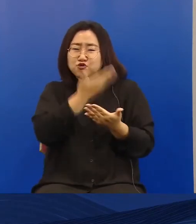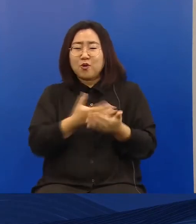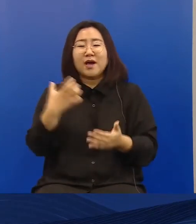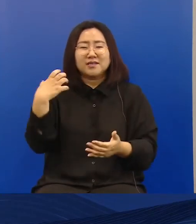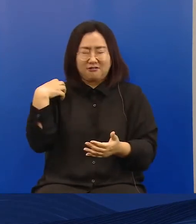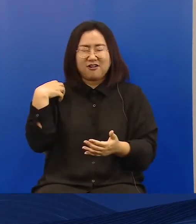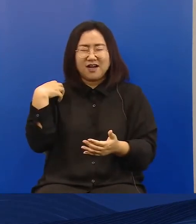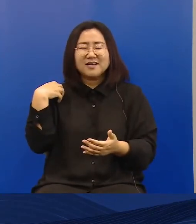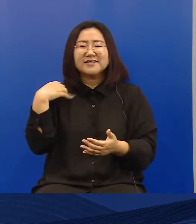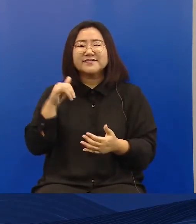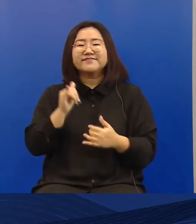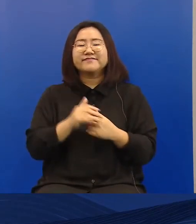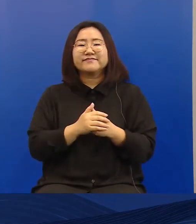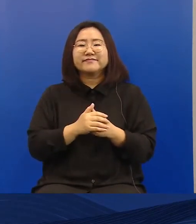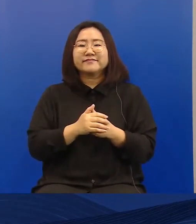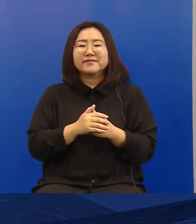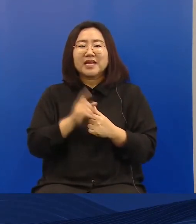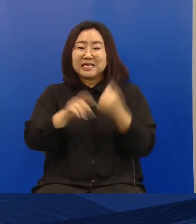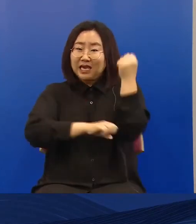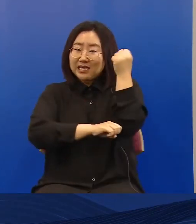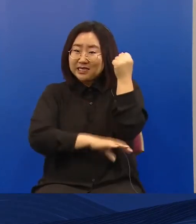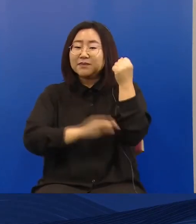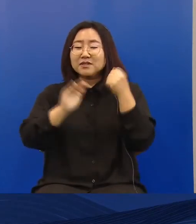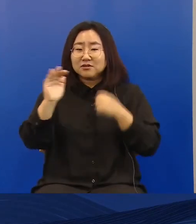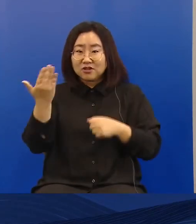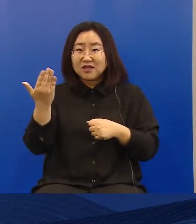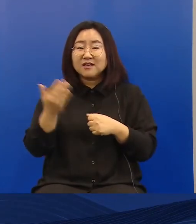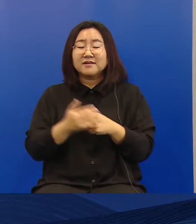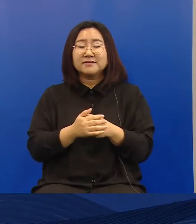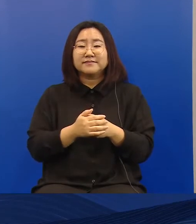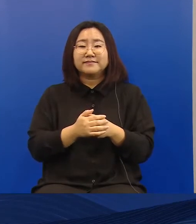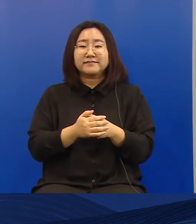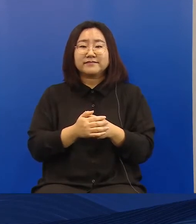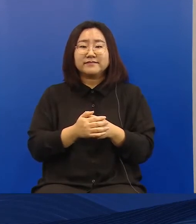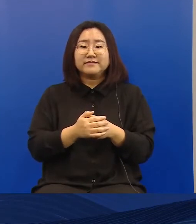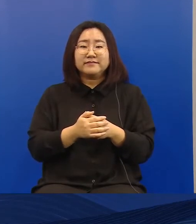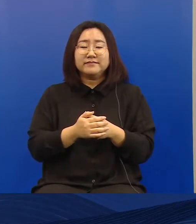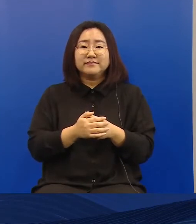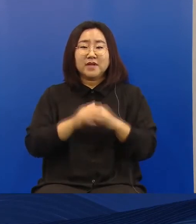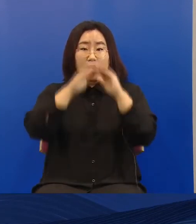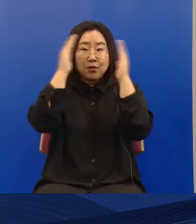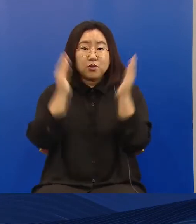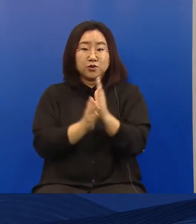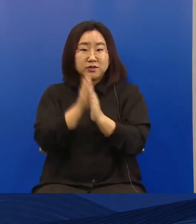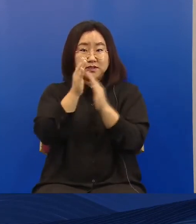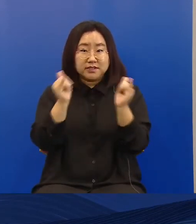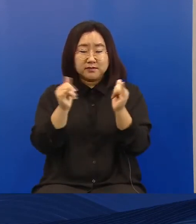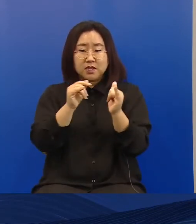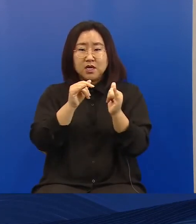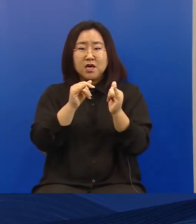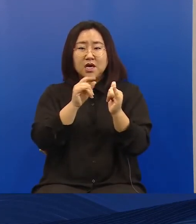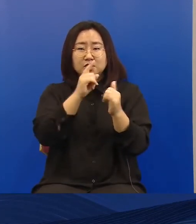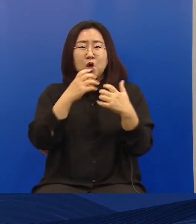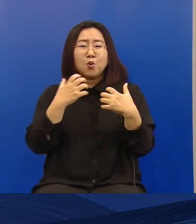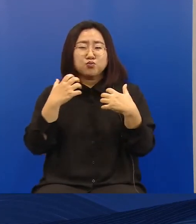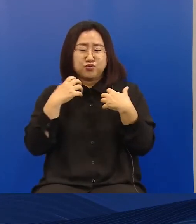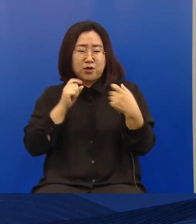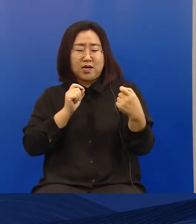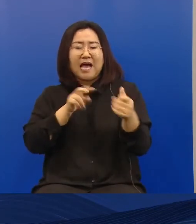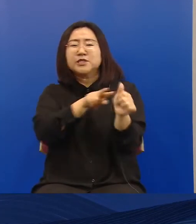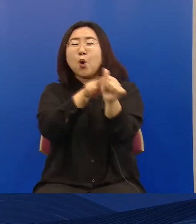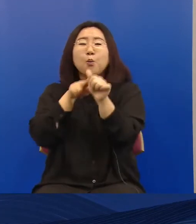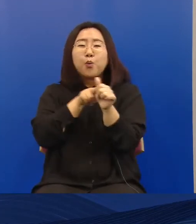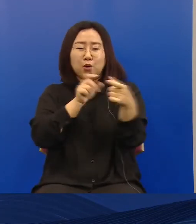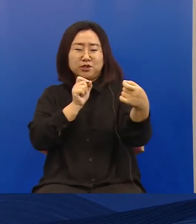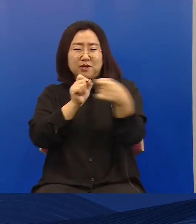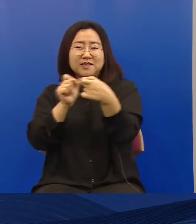children, adults, senior citizens, ensuring that all citizens have equitable access to information, a human